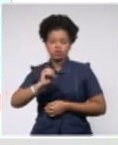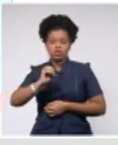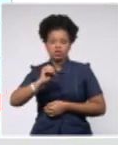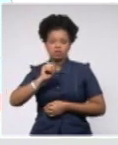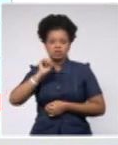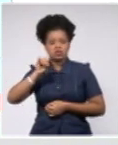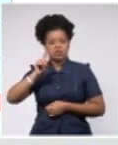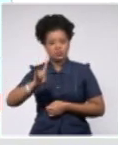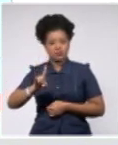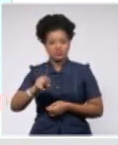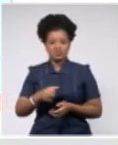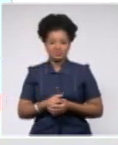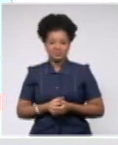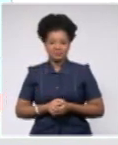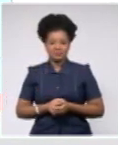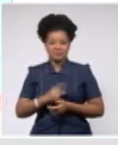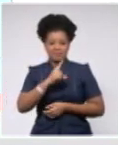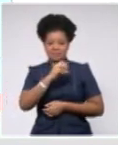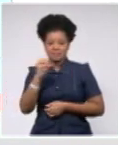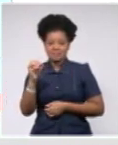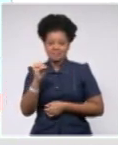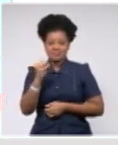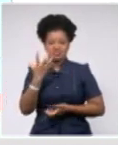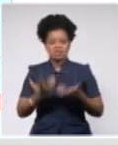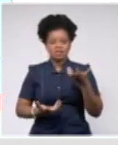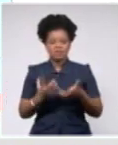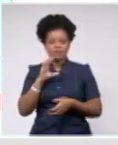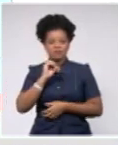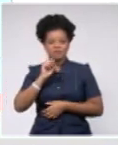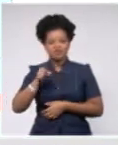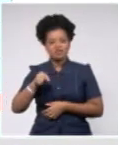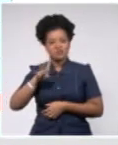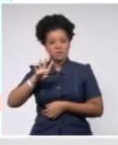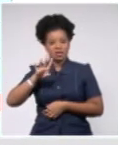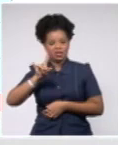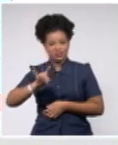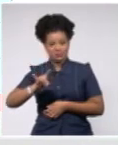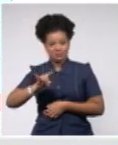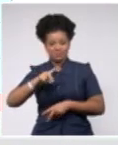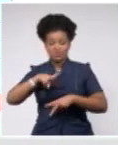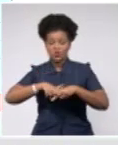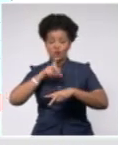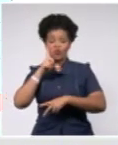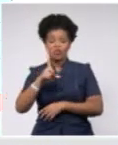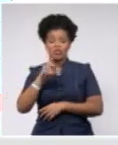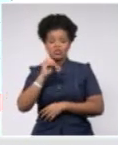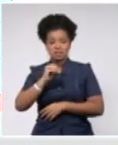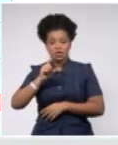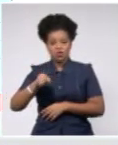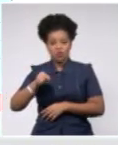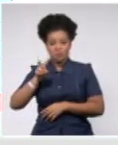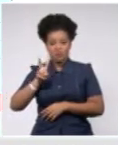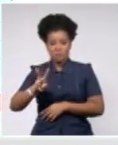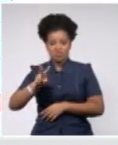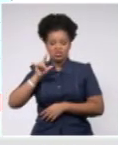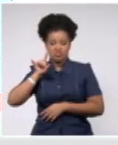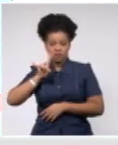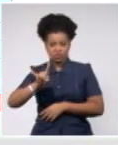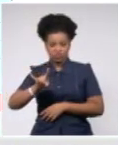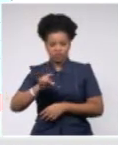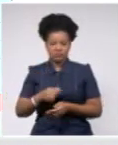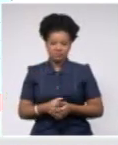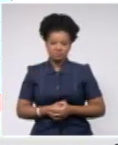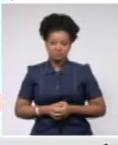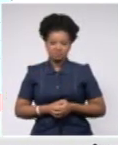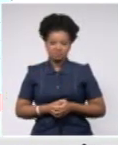Cuba, Guantánamo, and the Isle of Youth Special Municipality have reported no new cases of